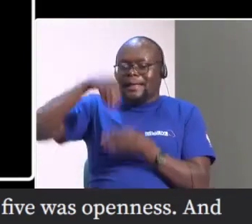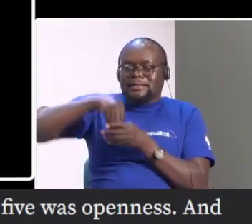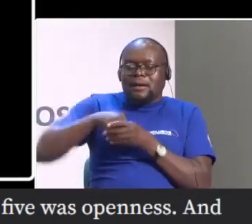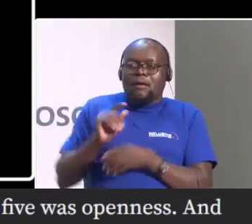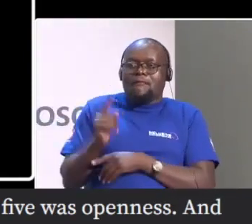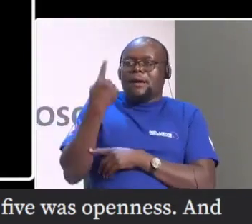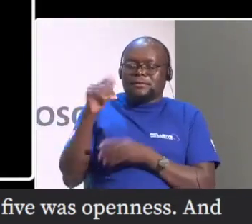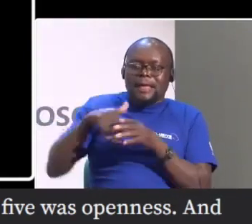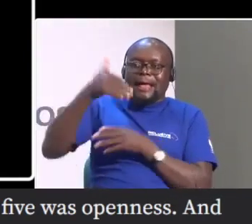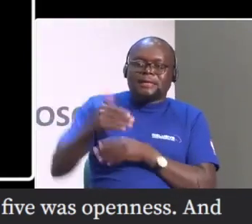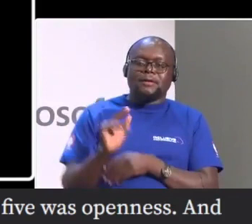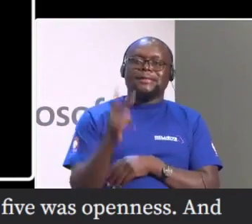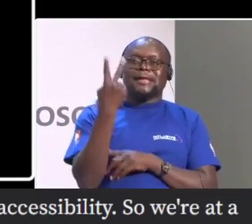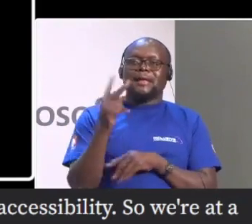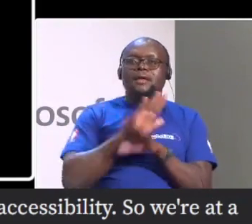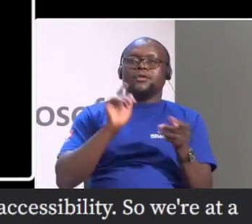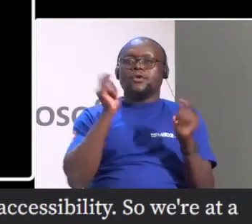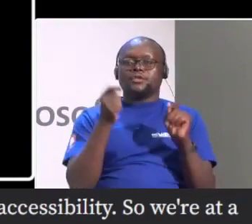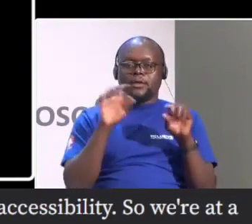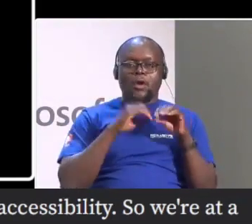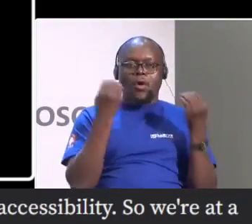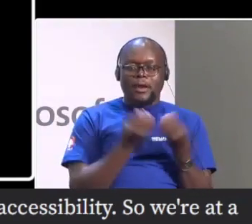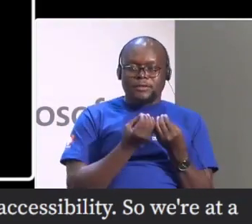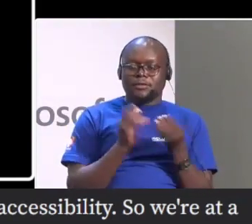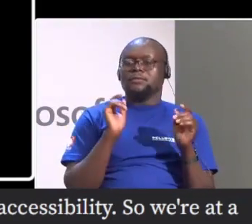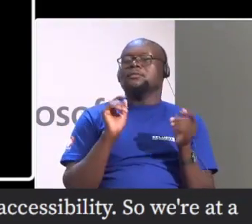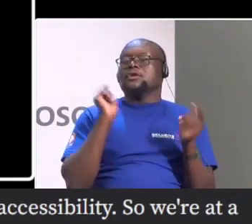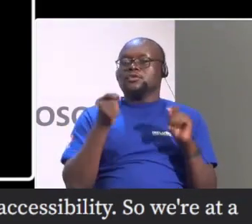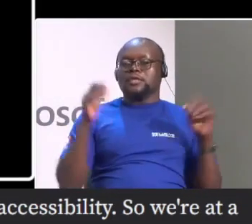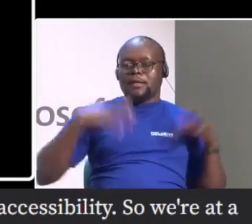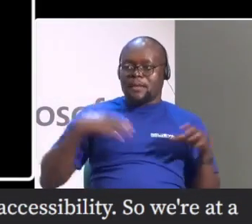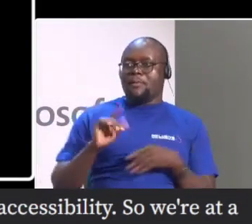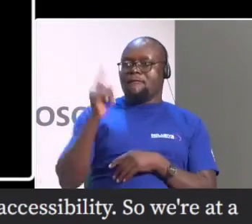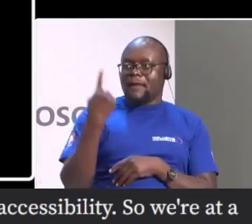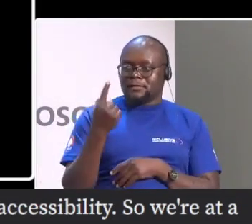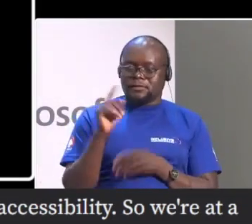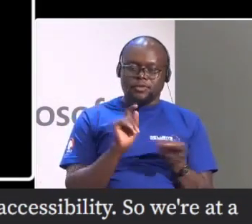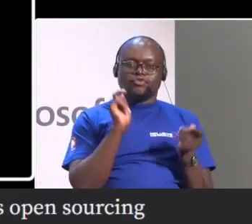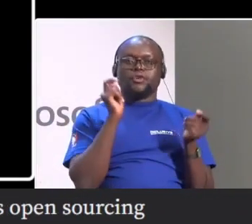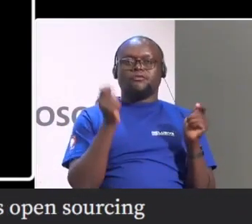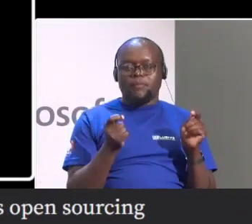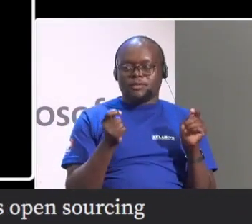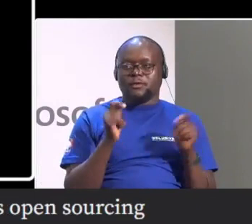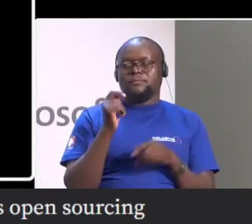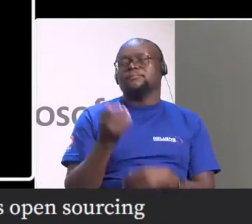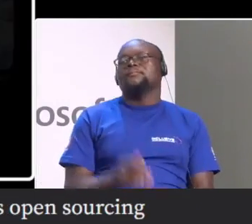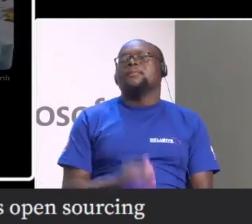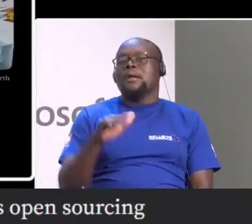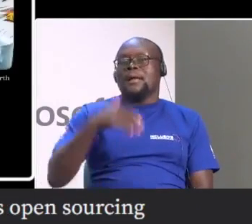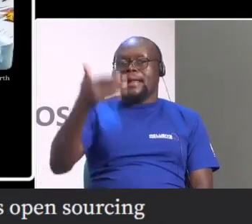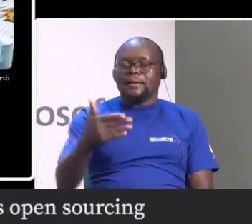first, external second. So you don't change organizations, you change people. It's transformational. Next slide.